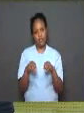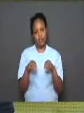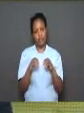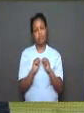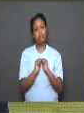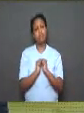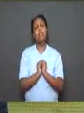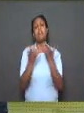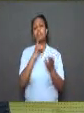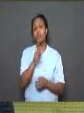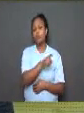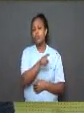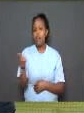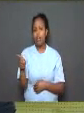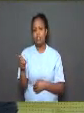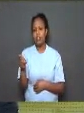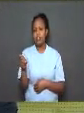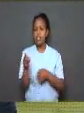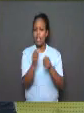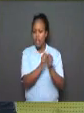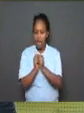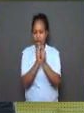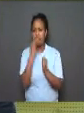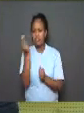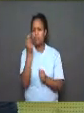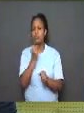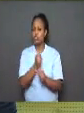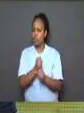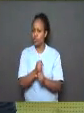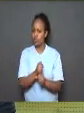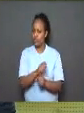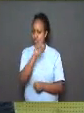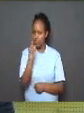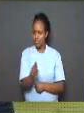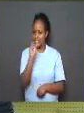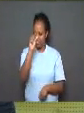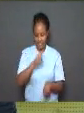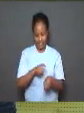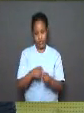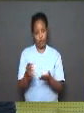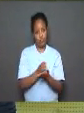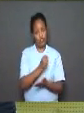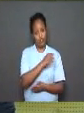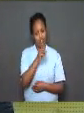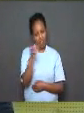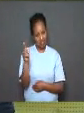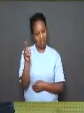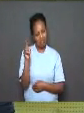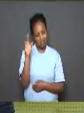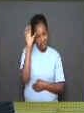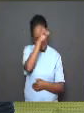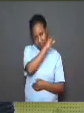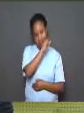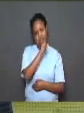Students, how can you work for the common good? Take a few moments to